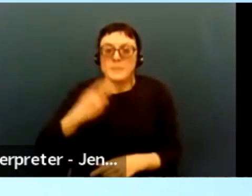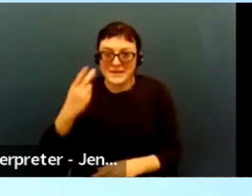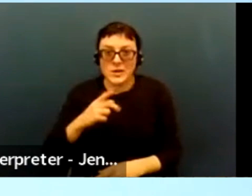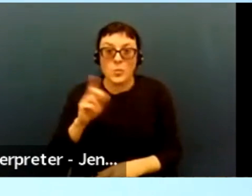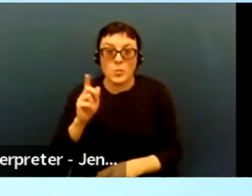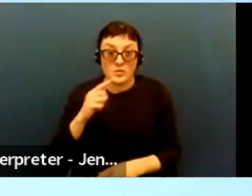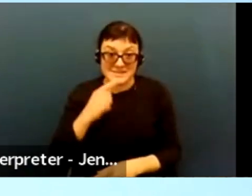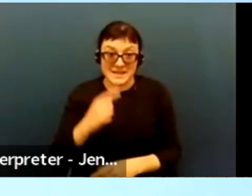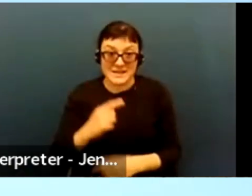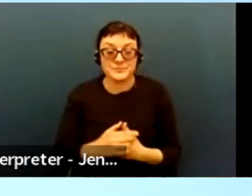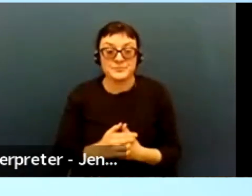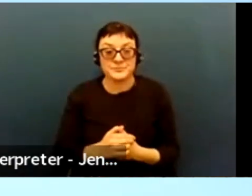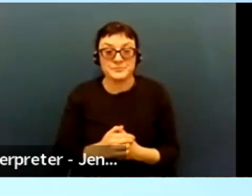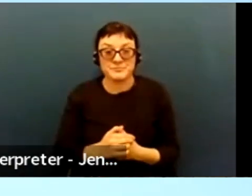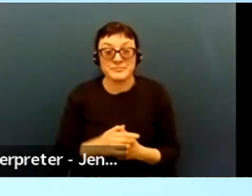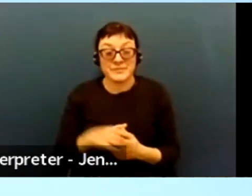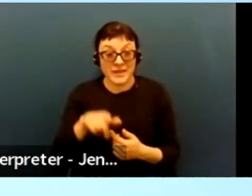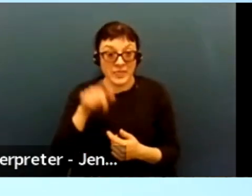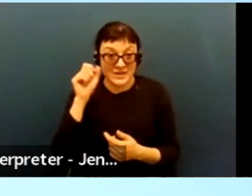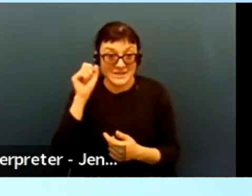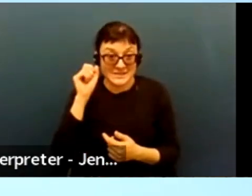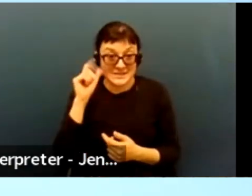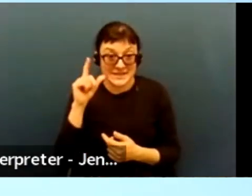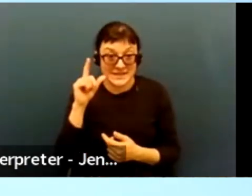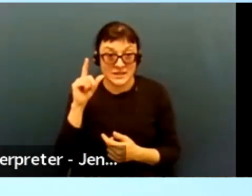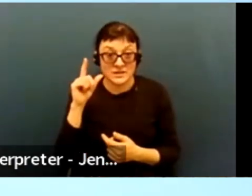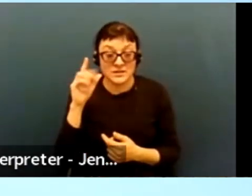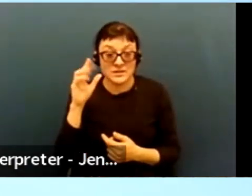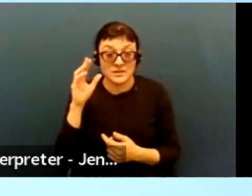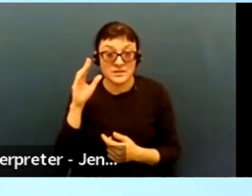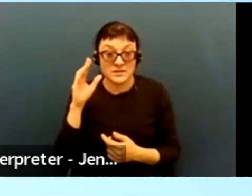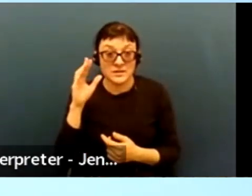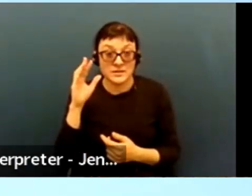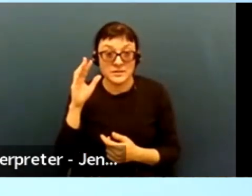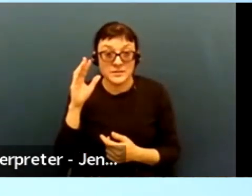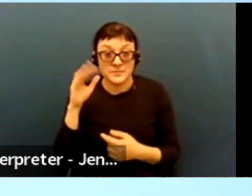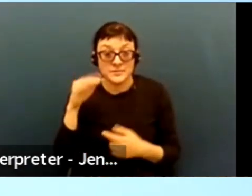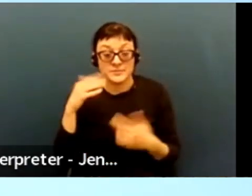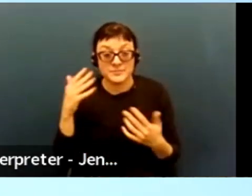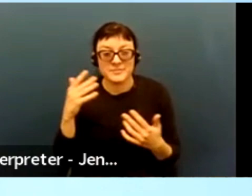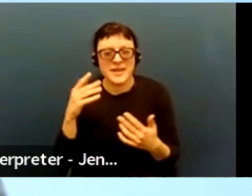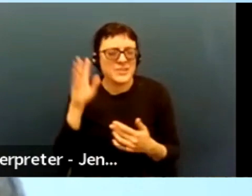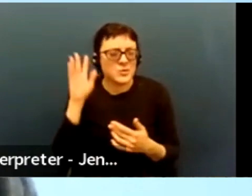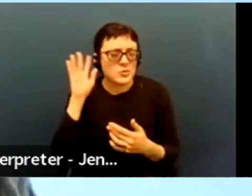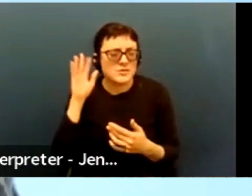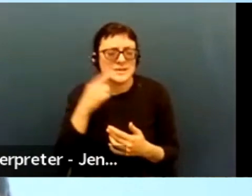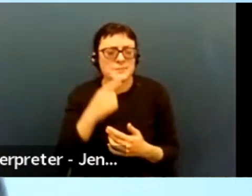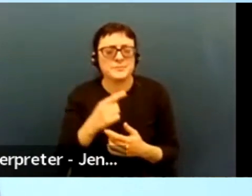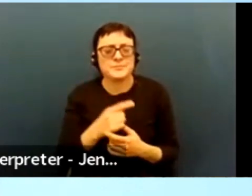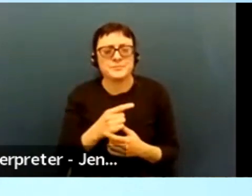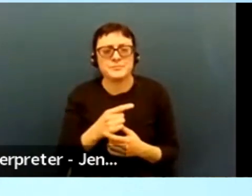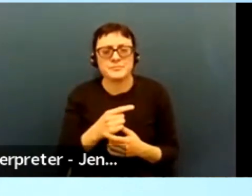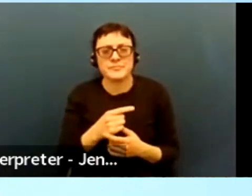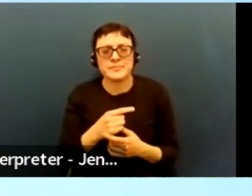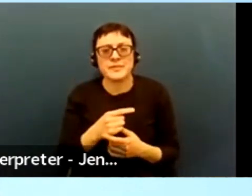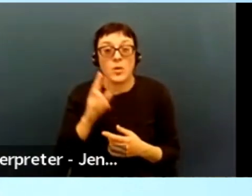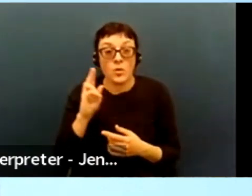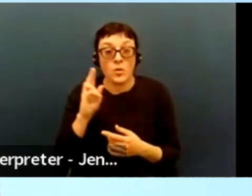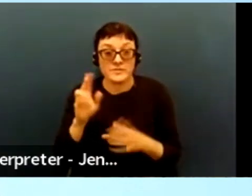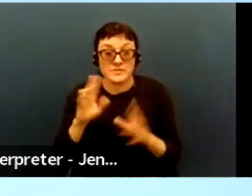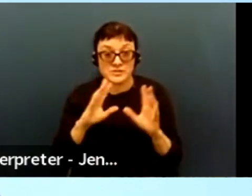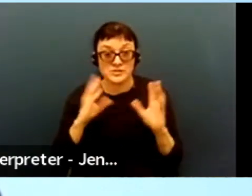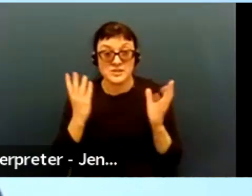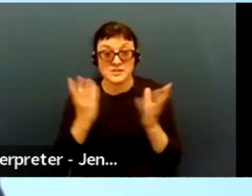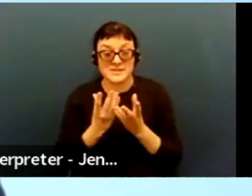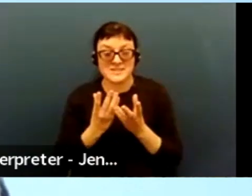and sexual freedom and a romantic freedom, go into forests. You know, that when they are shipwrecked or when they're in a